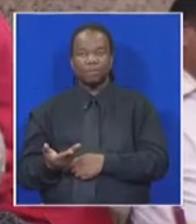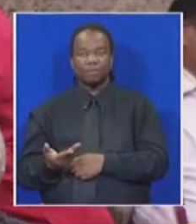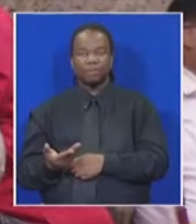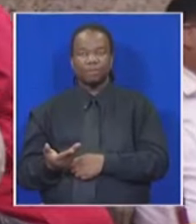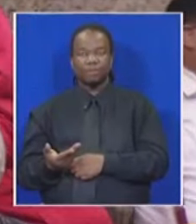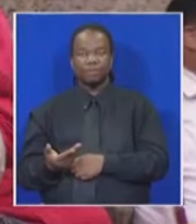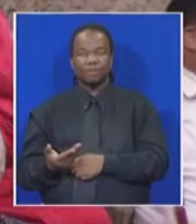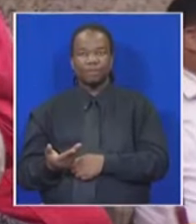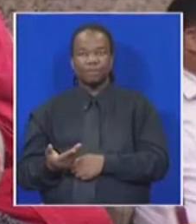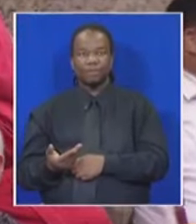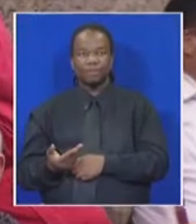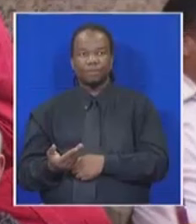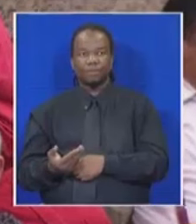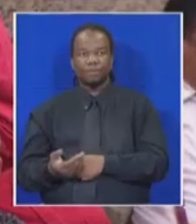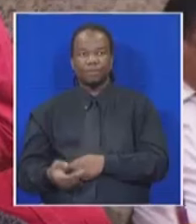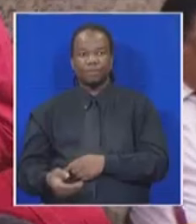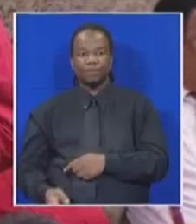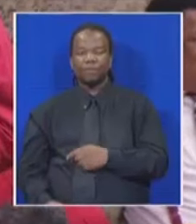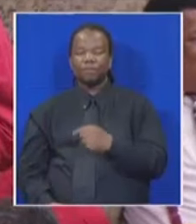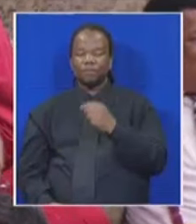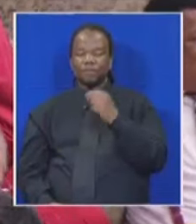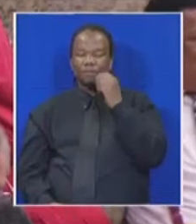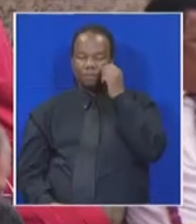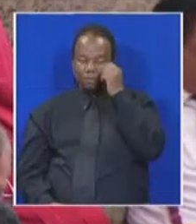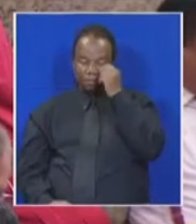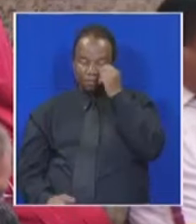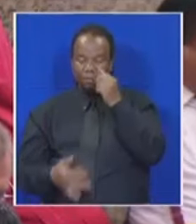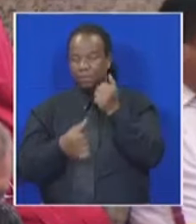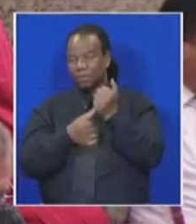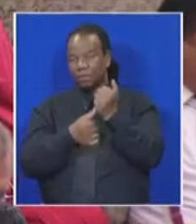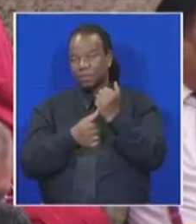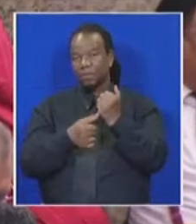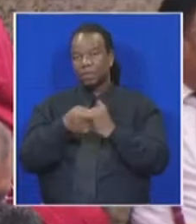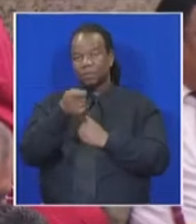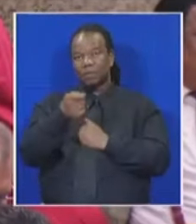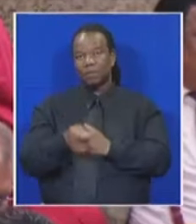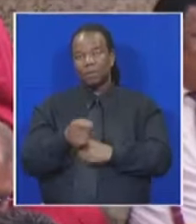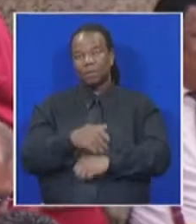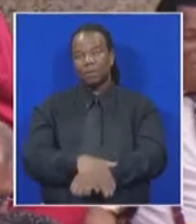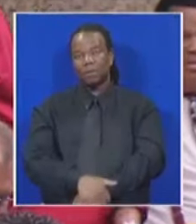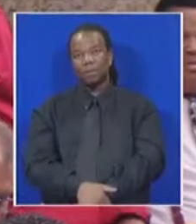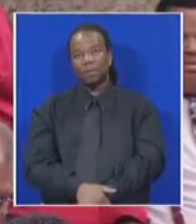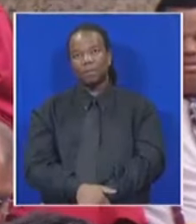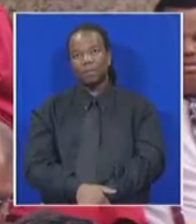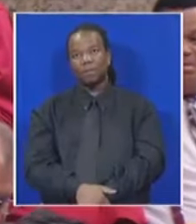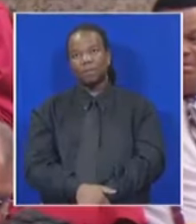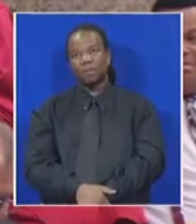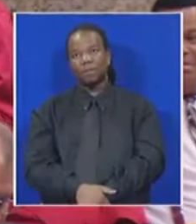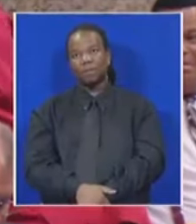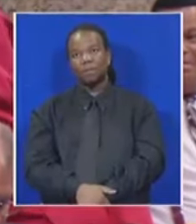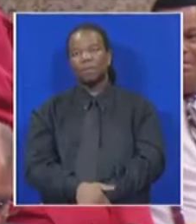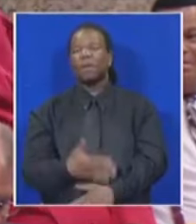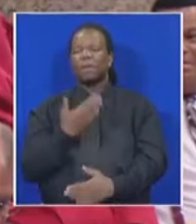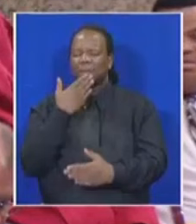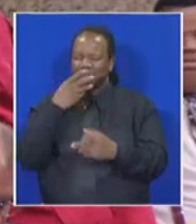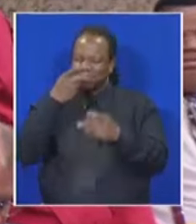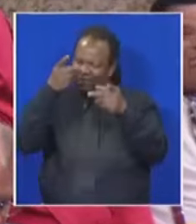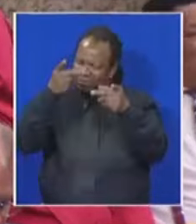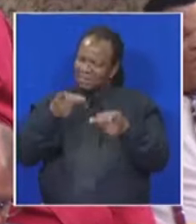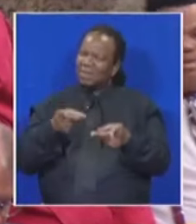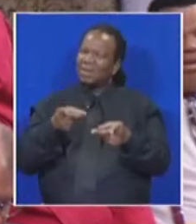Well, No, Deputy Speaker. Deputy Speaker, can you rule on that, please? Open the